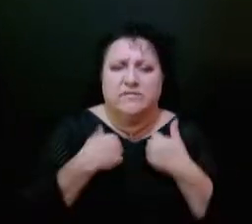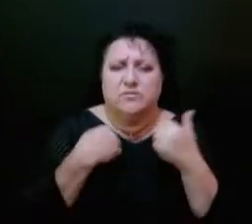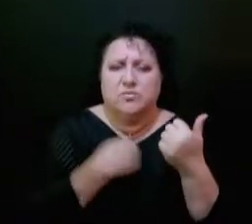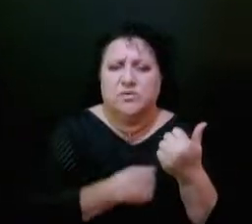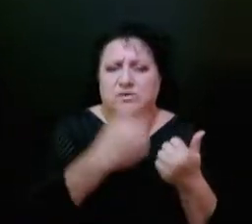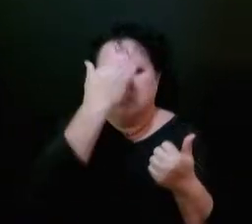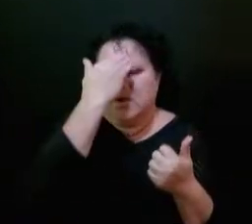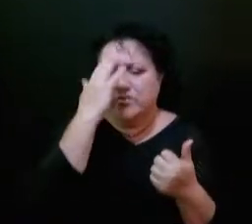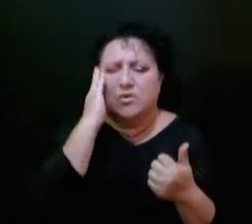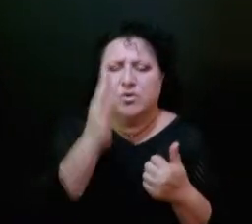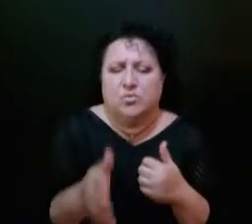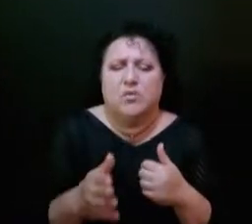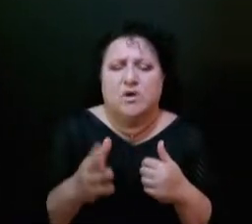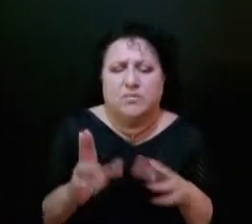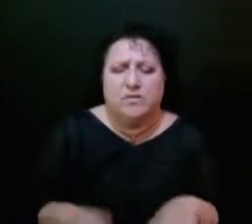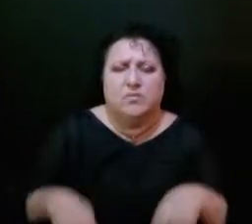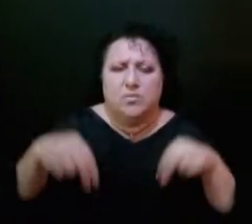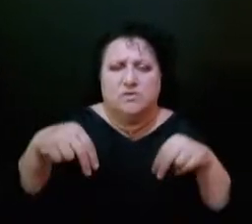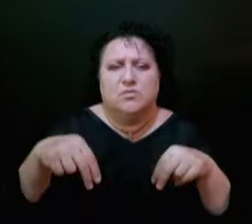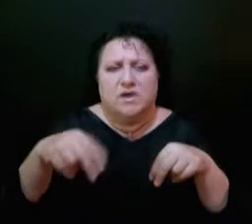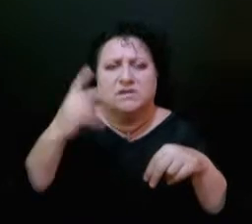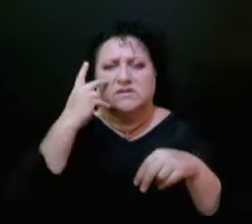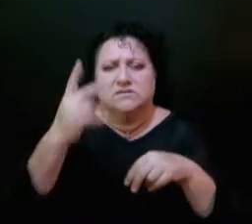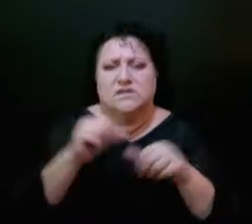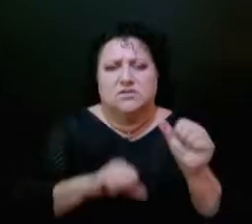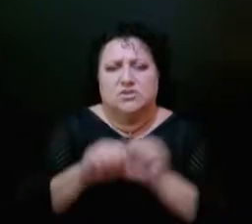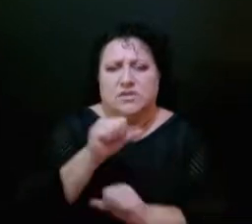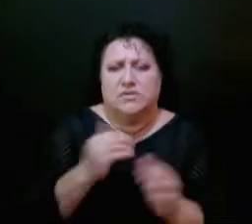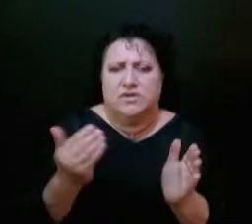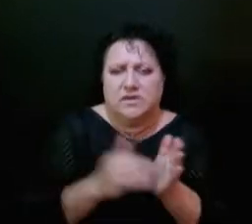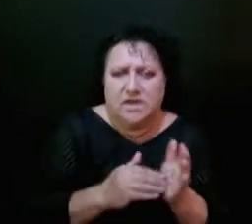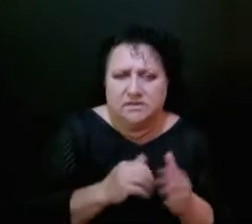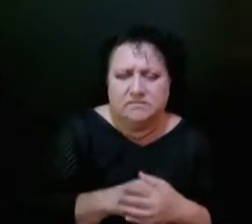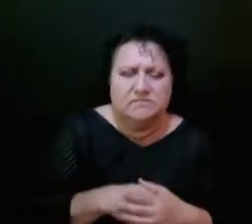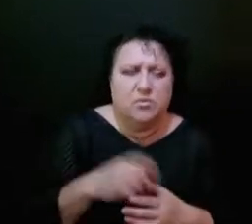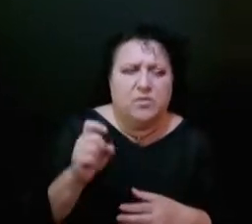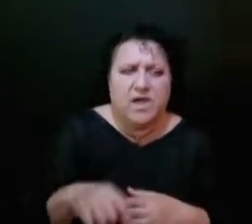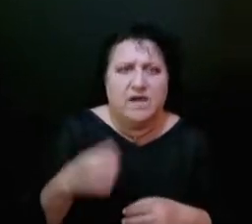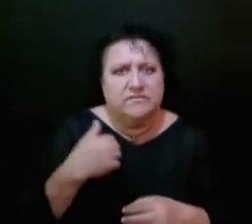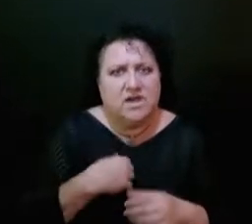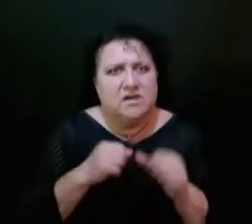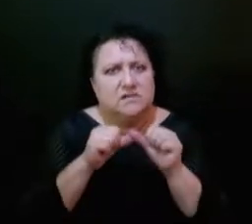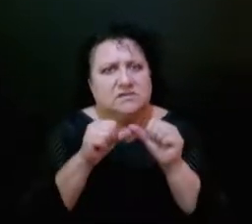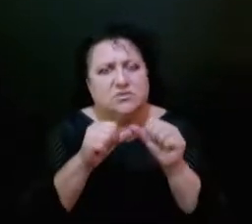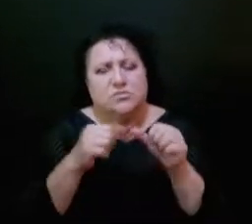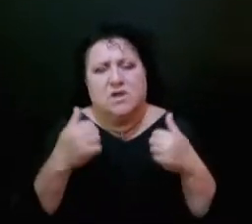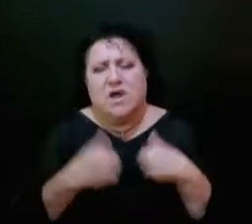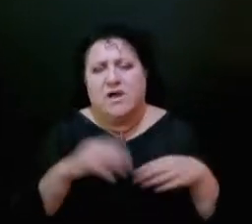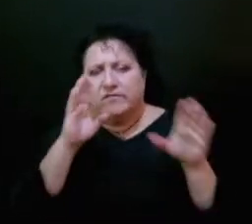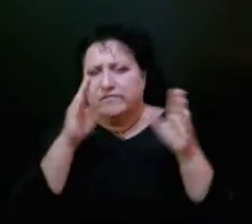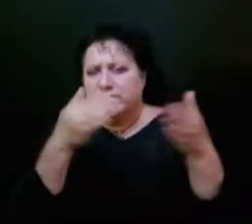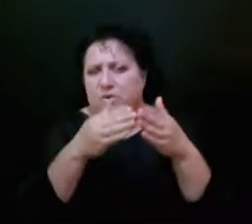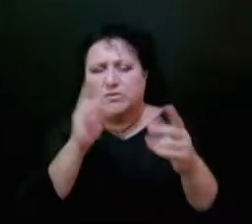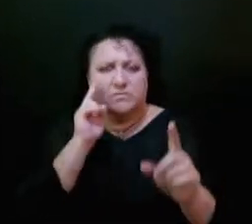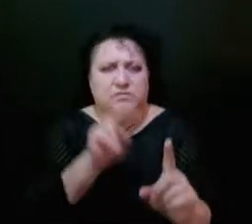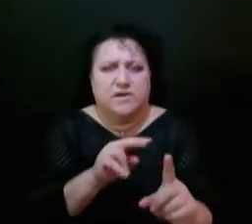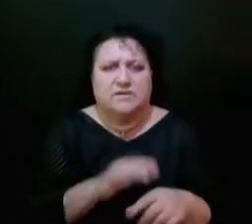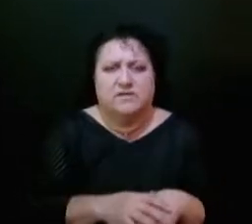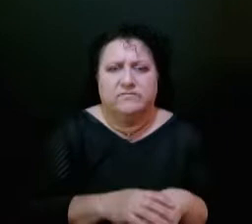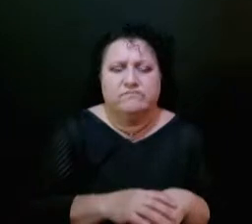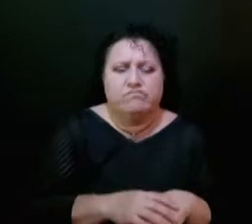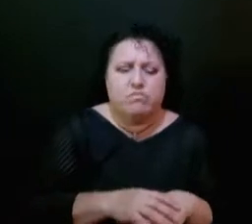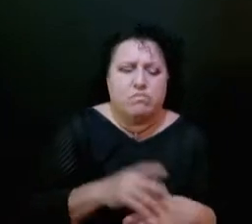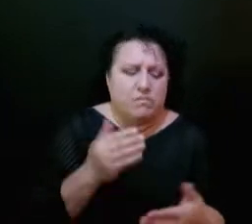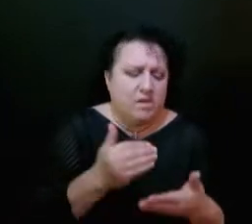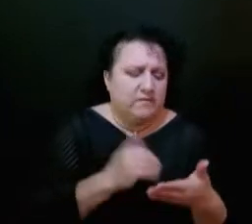again. We have to keep a focused perspective. Verse 21 through 22 says, Christ is in charge of